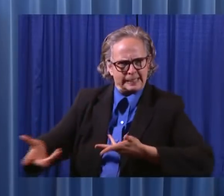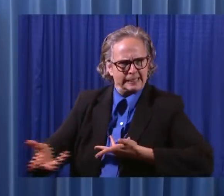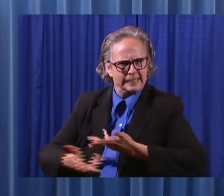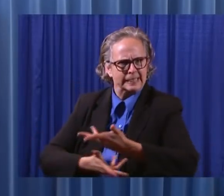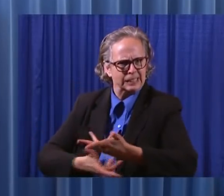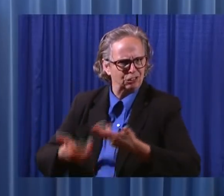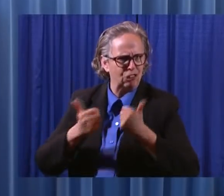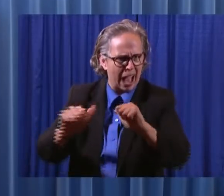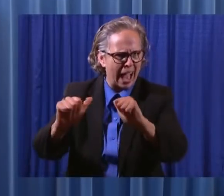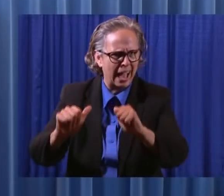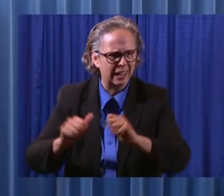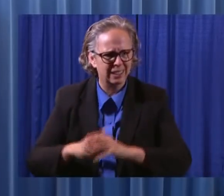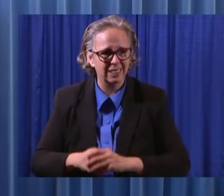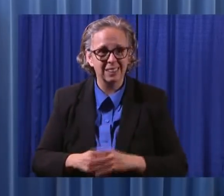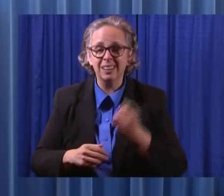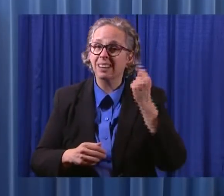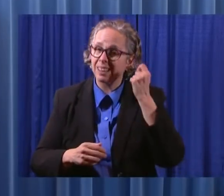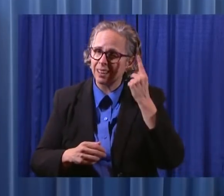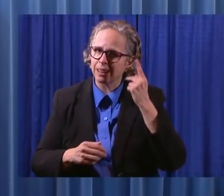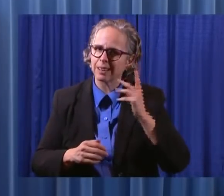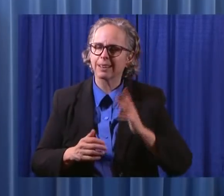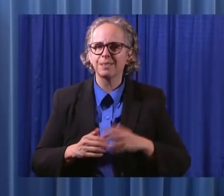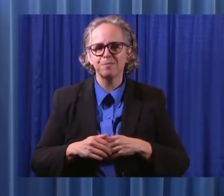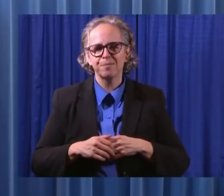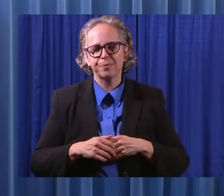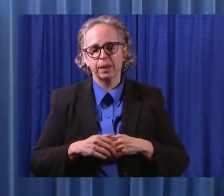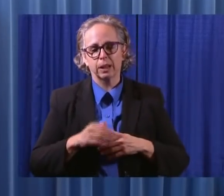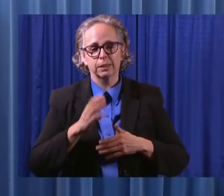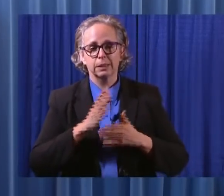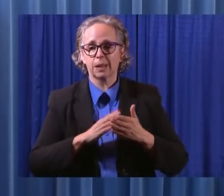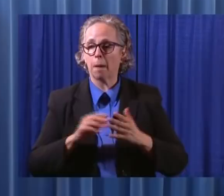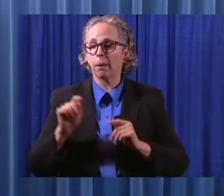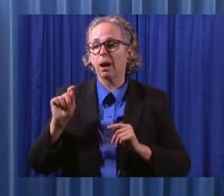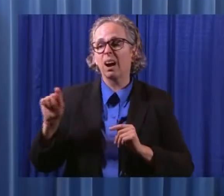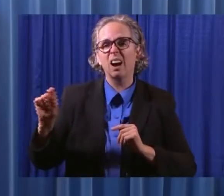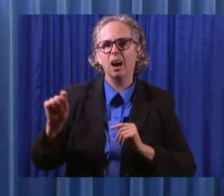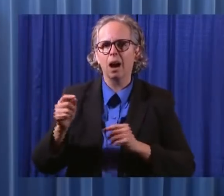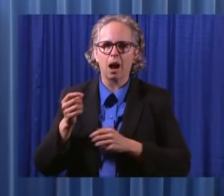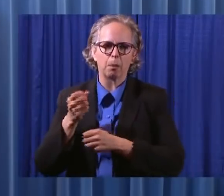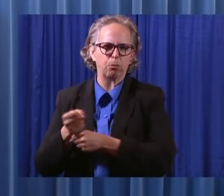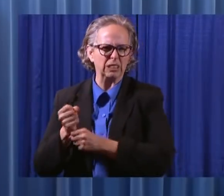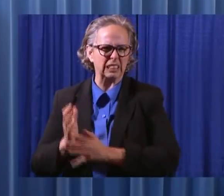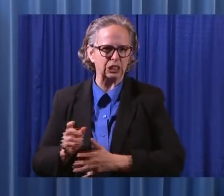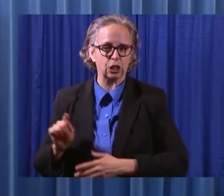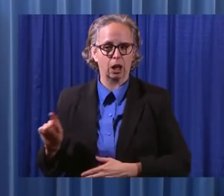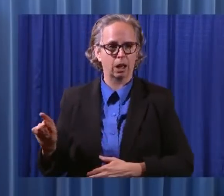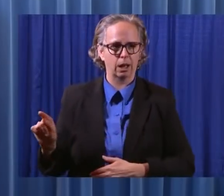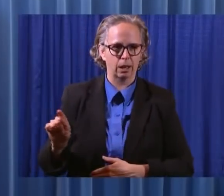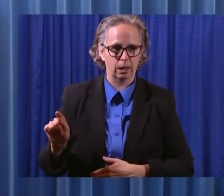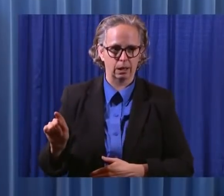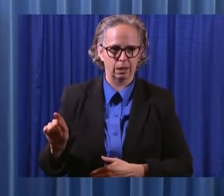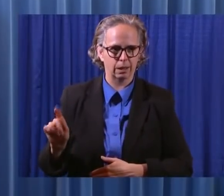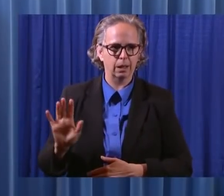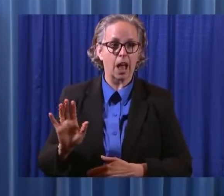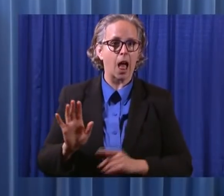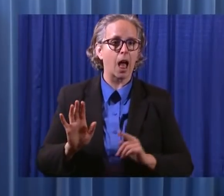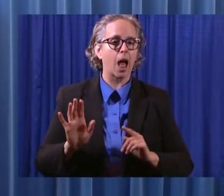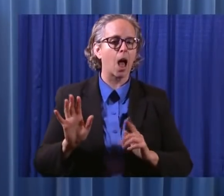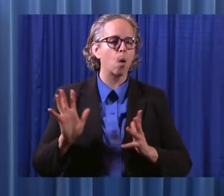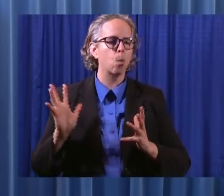have some people who are there under the guise of protesting who want to wreak havoc,